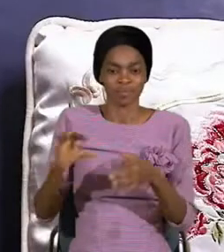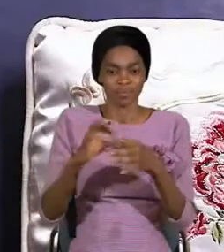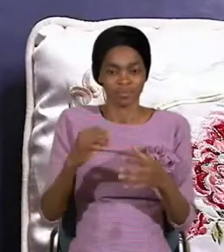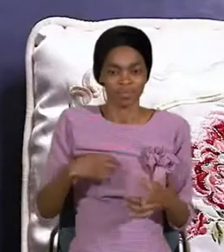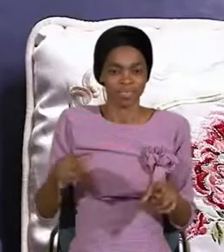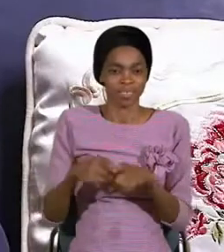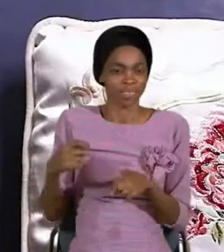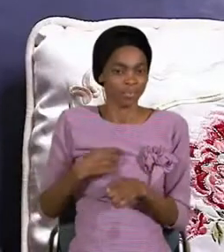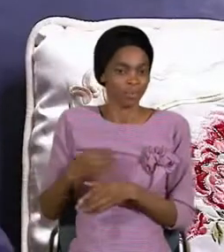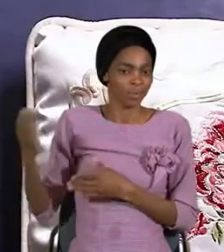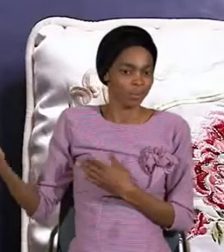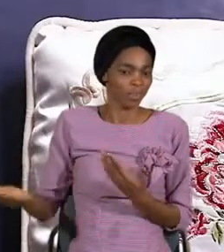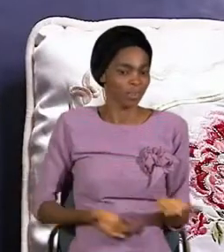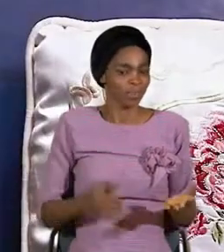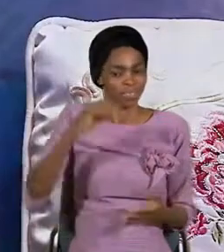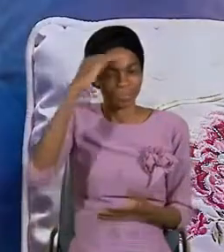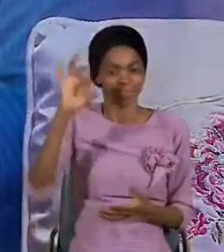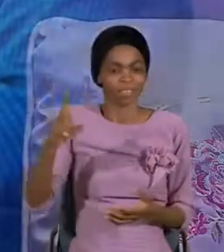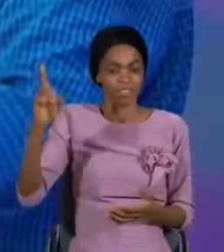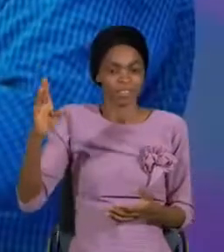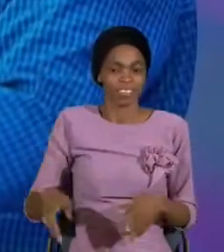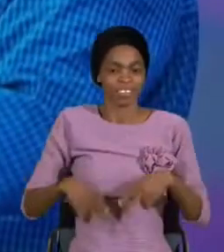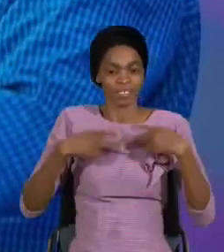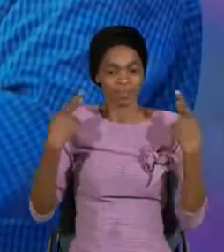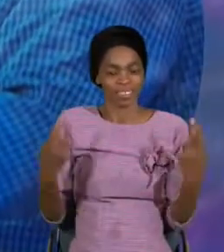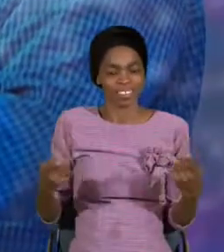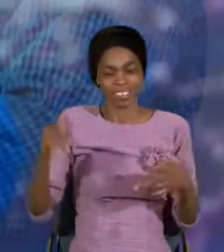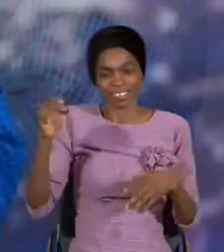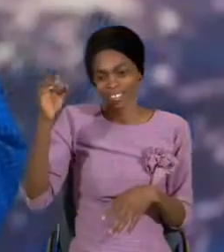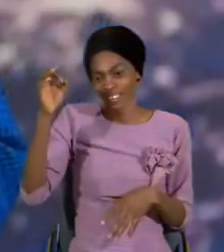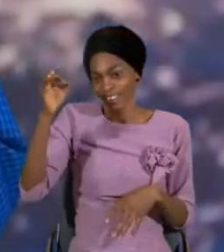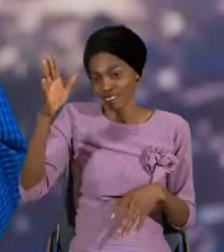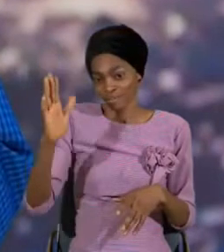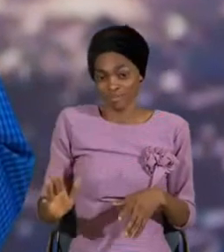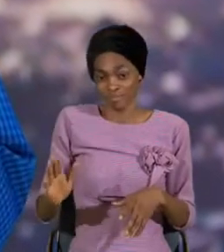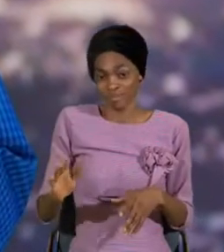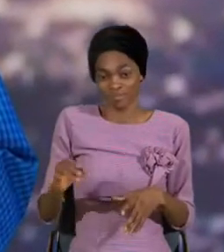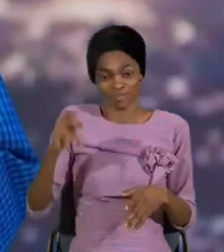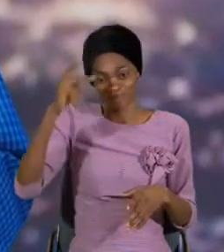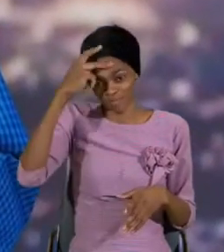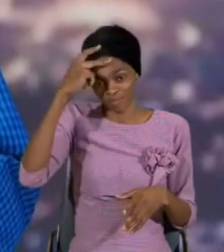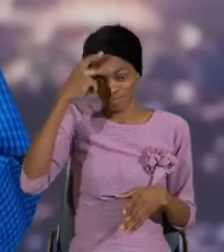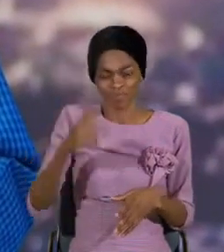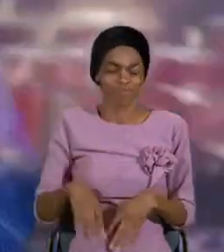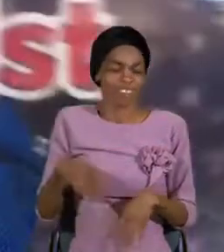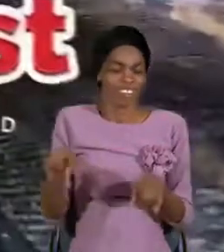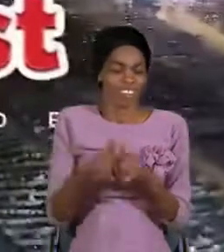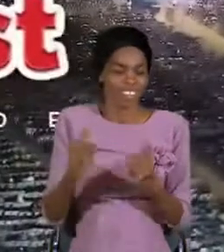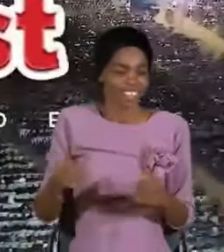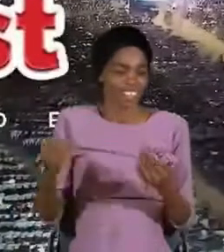welcome the man of God, Pastor W.F. Kumuyi, as he conducts the citywide crusade